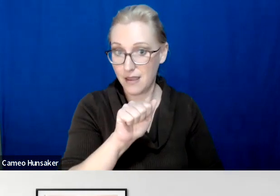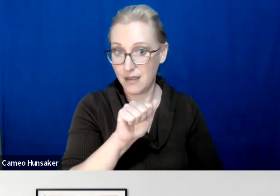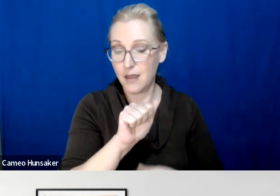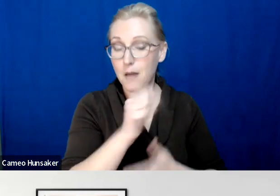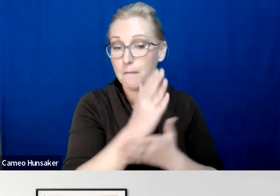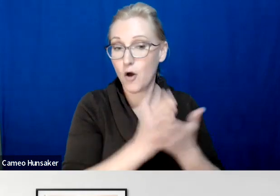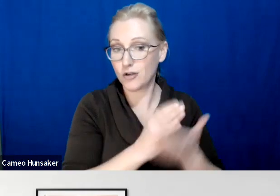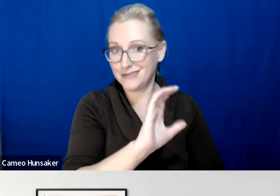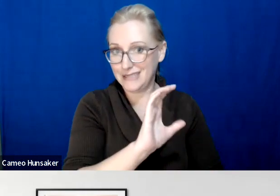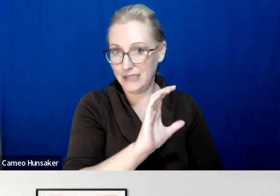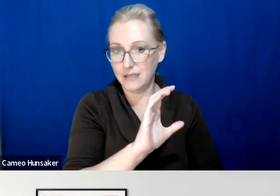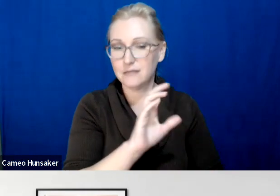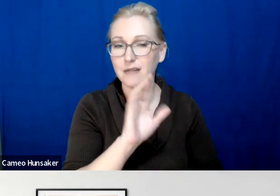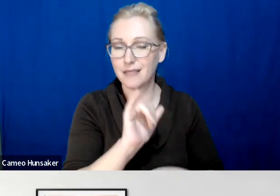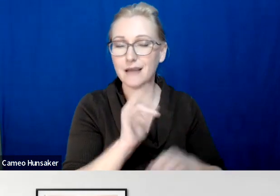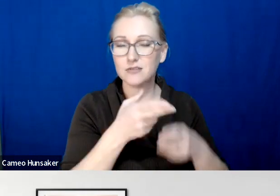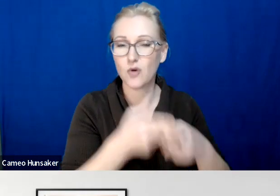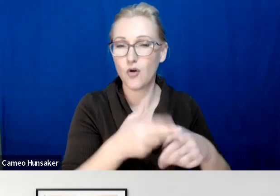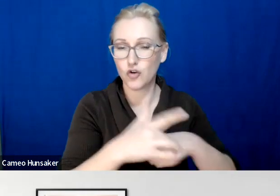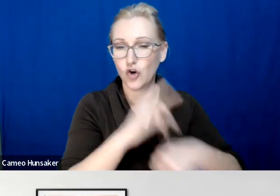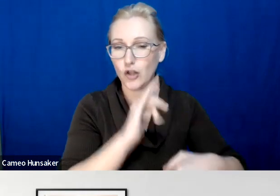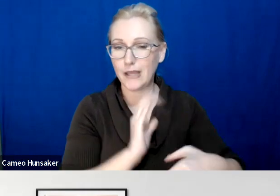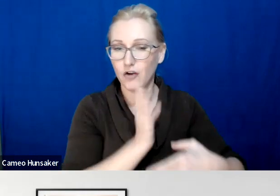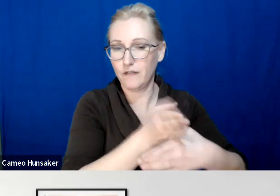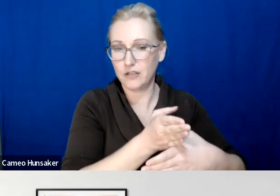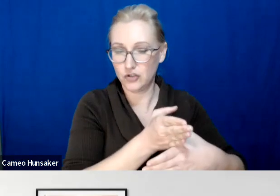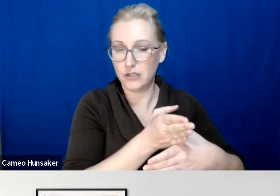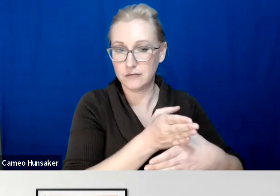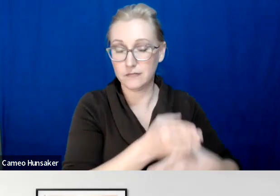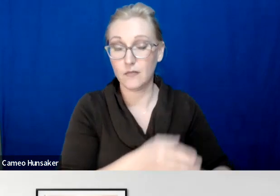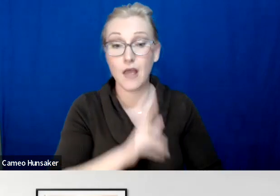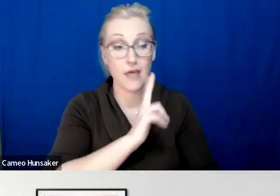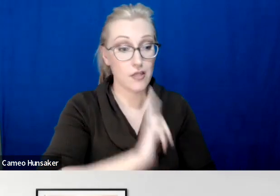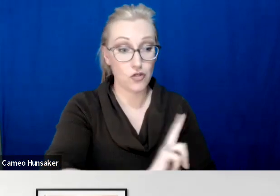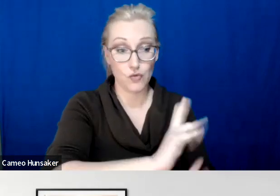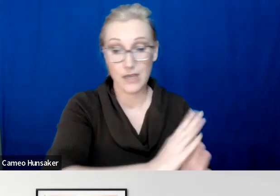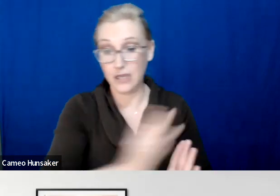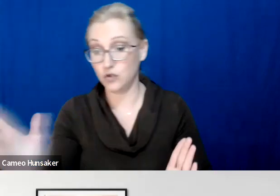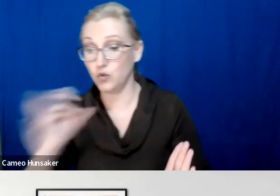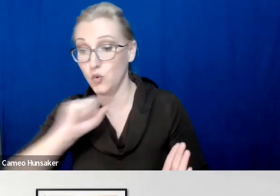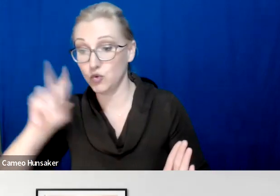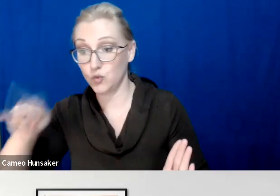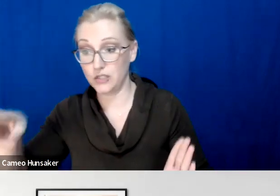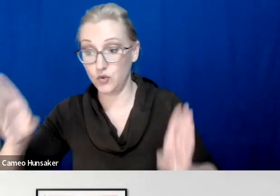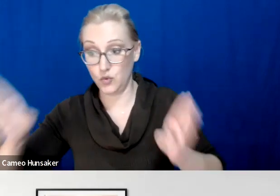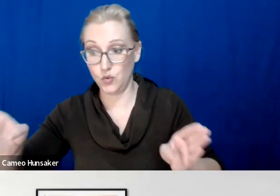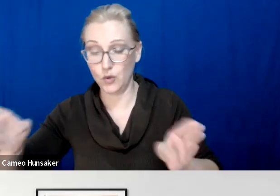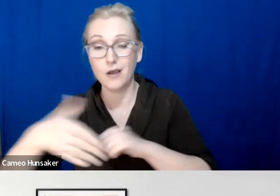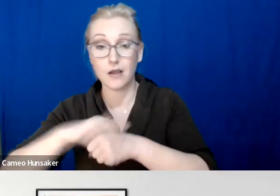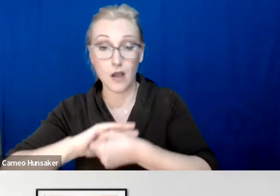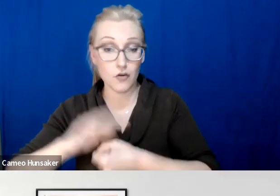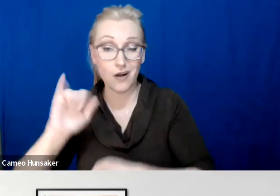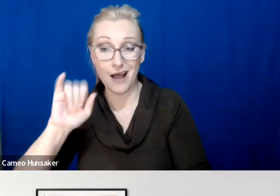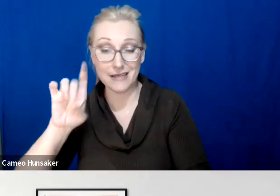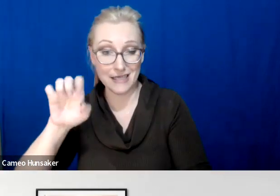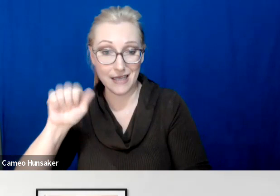3. And then 3 all the way up through 22 are covered by IDEA Part B. So going